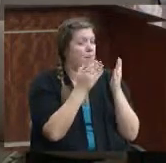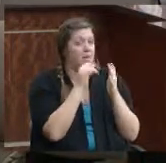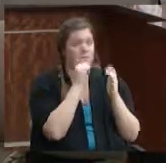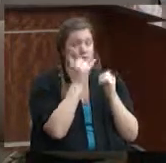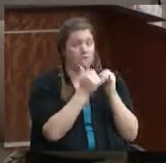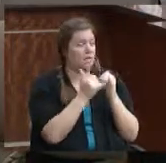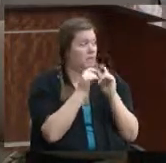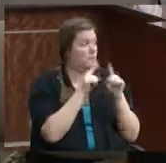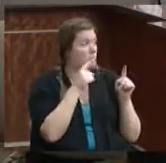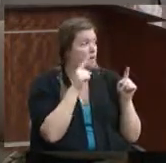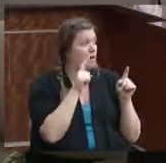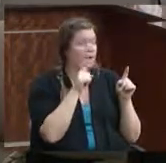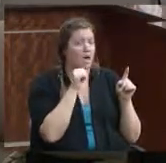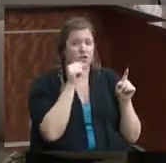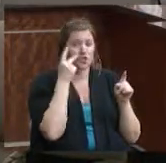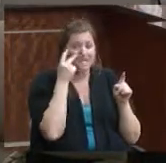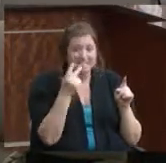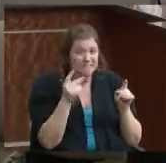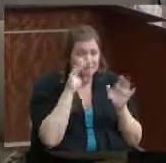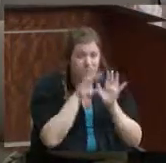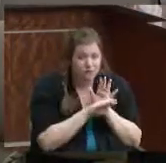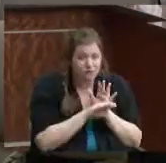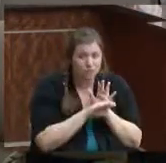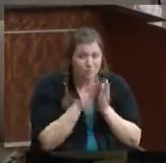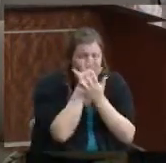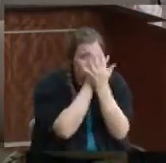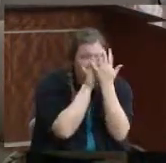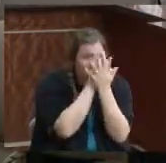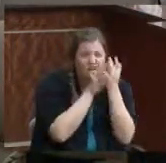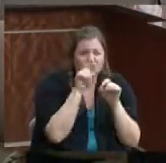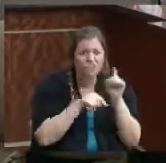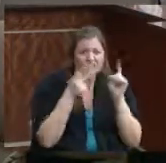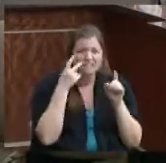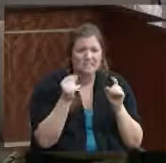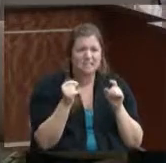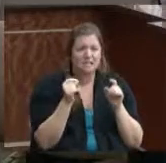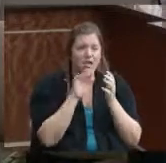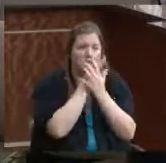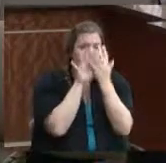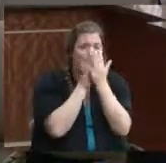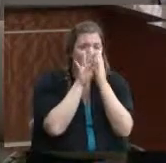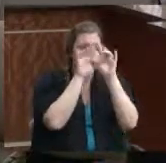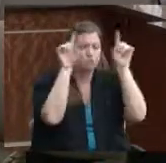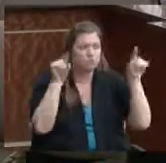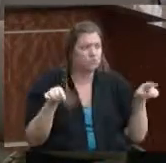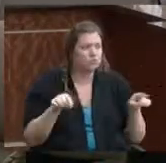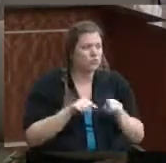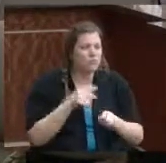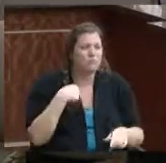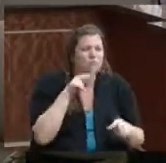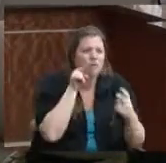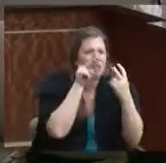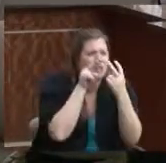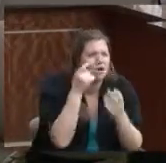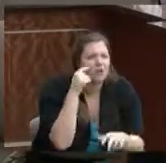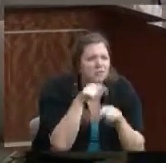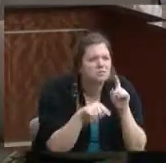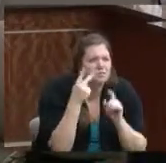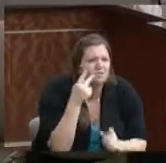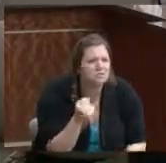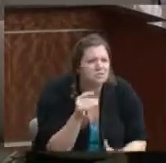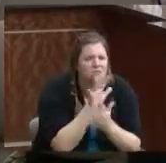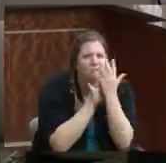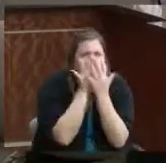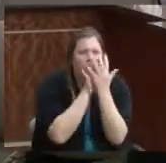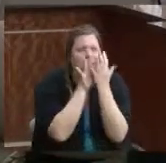but I couldn't see the picture. And then we're looking at a blurred screen, and I'm going up there trying to see it, and literally it's